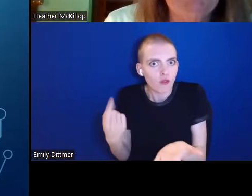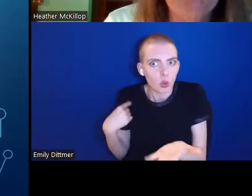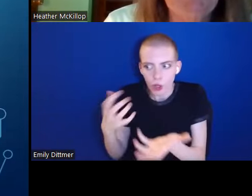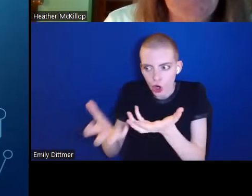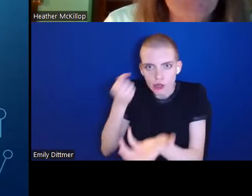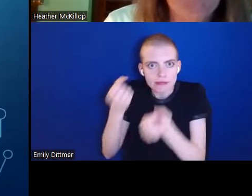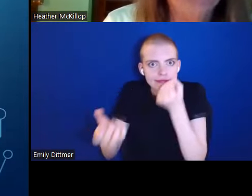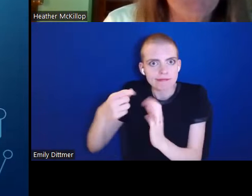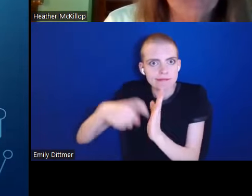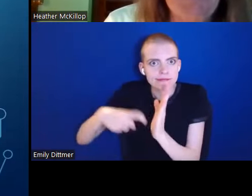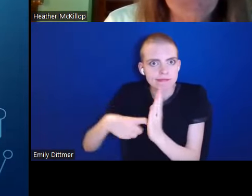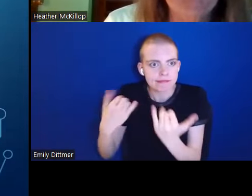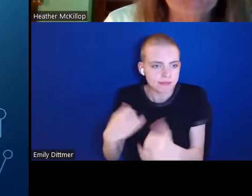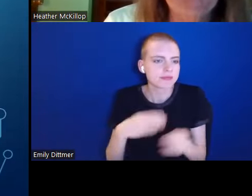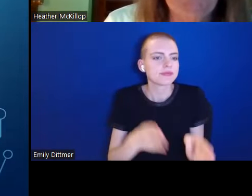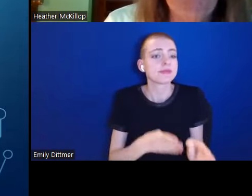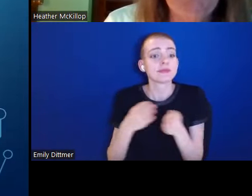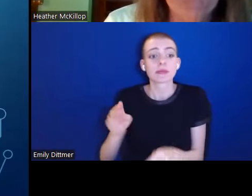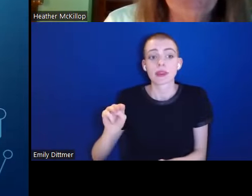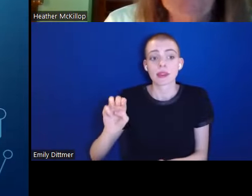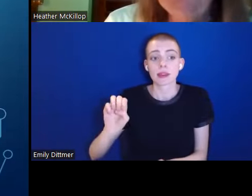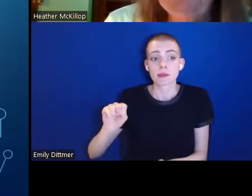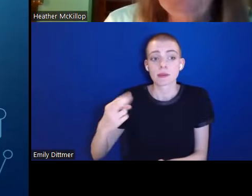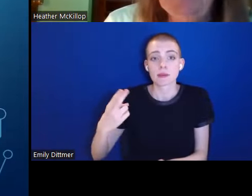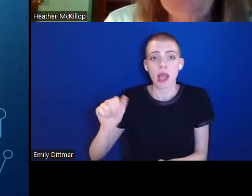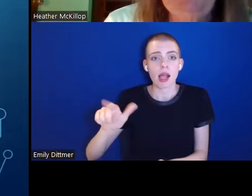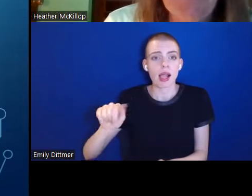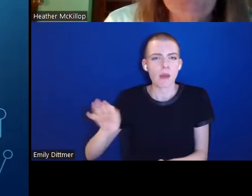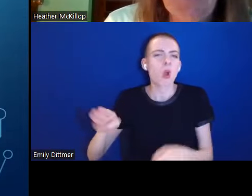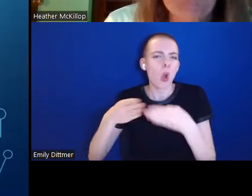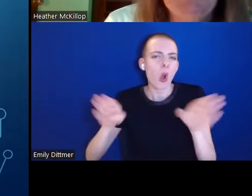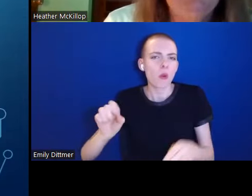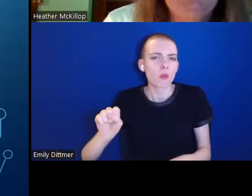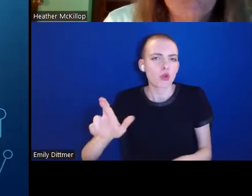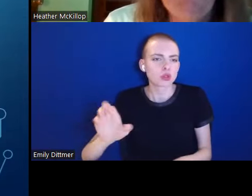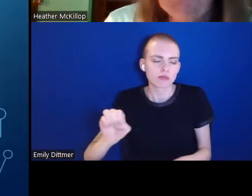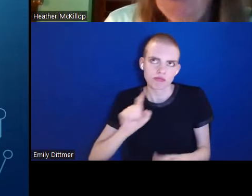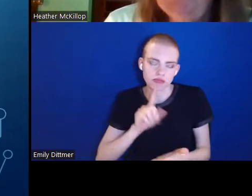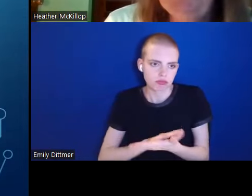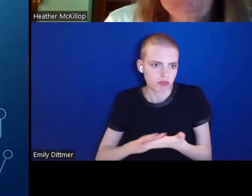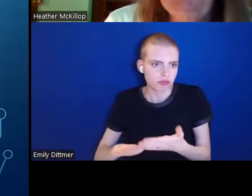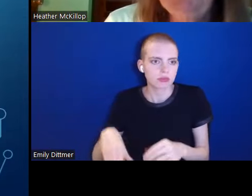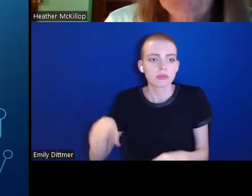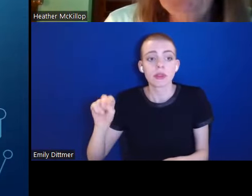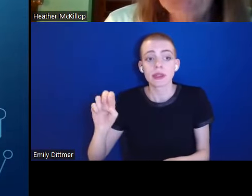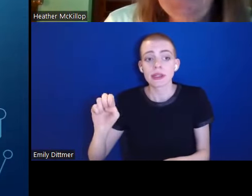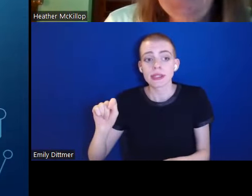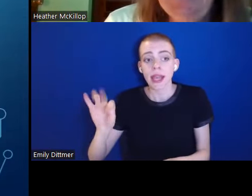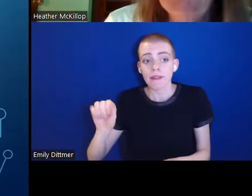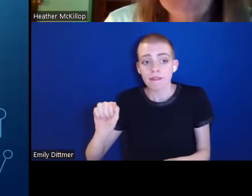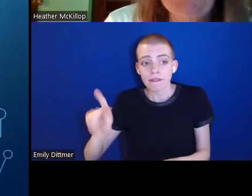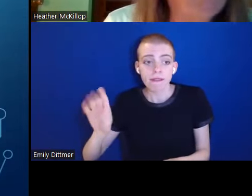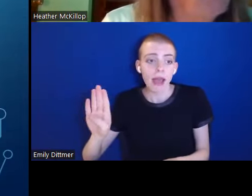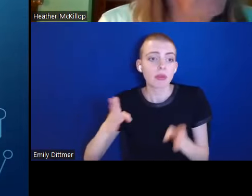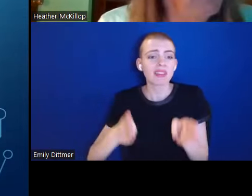fieldwork this time. Mesh Lab, which is open source, which is nice. NetFab. Photogrammetry, we've used Photoscan,